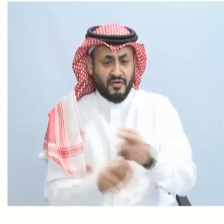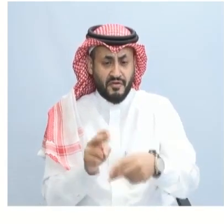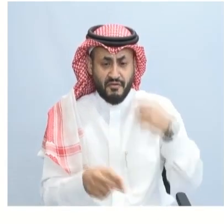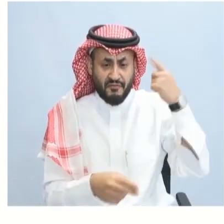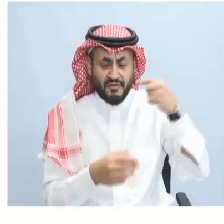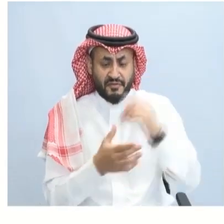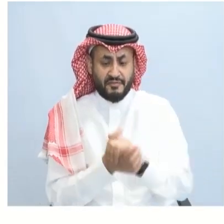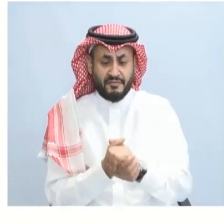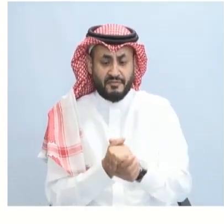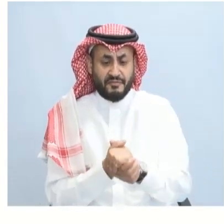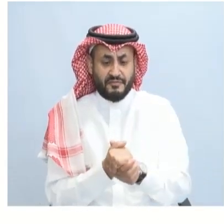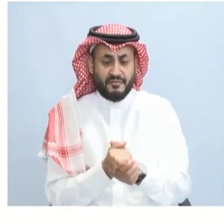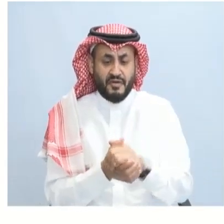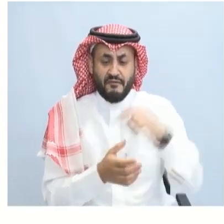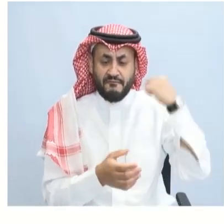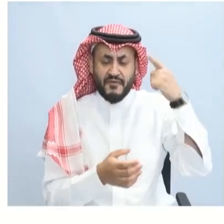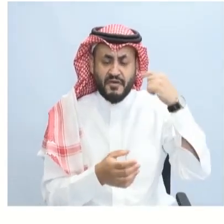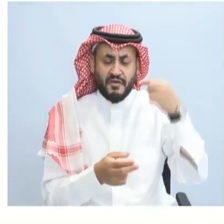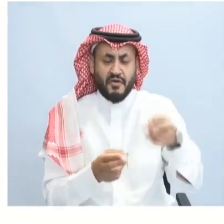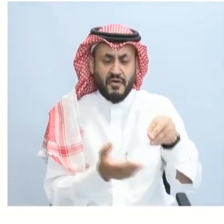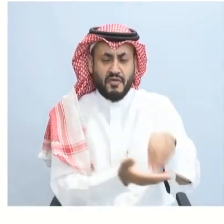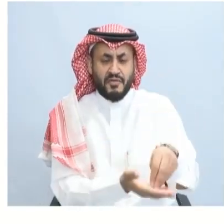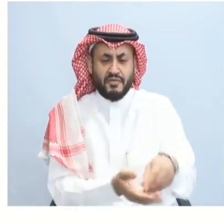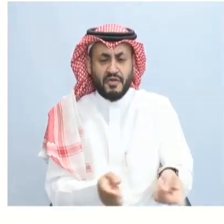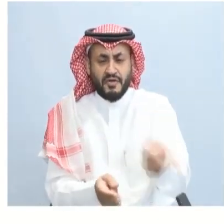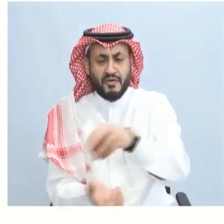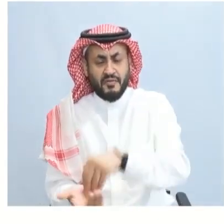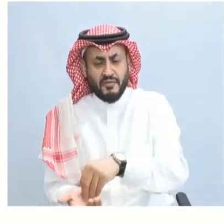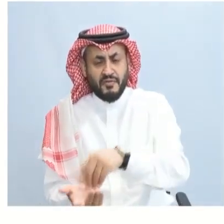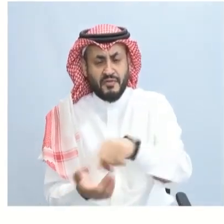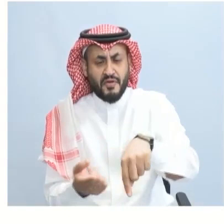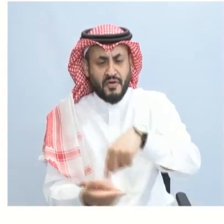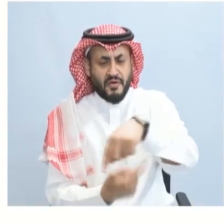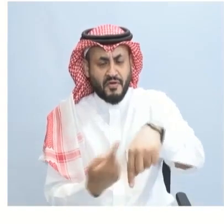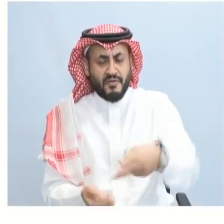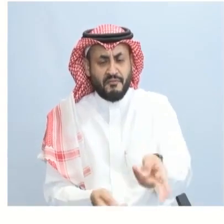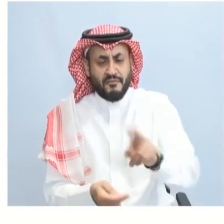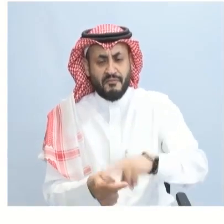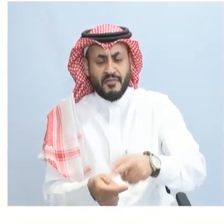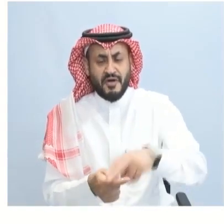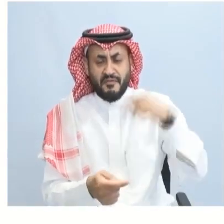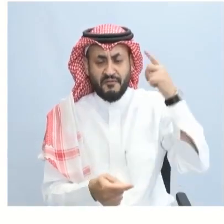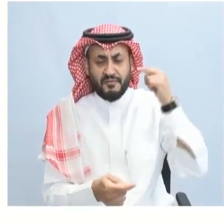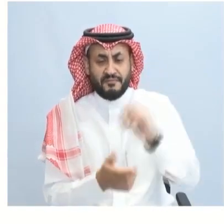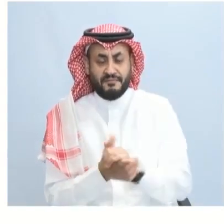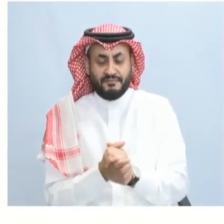moving in circles, but he is thinking about something and going back to it again and again.